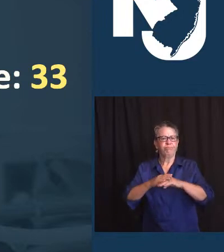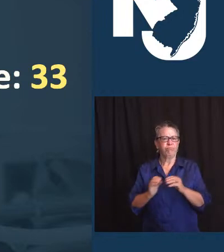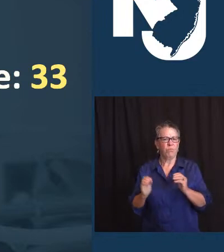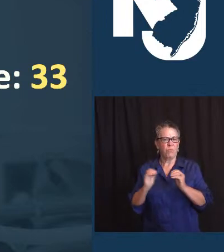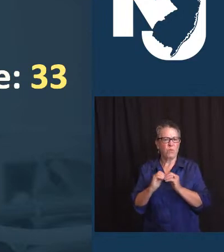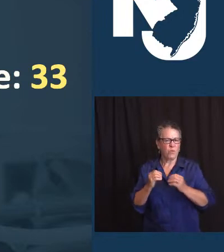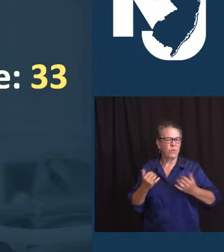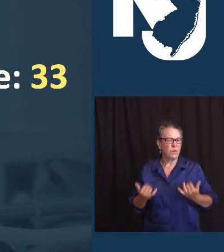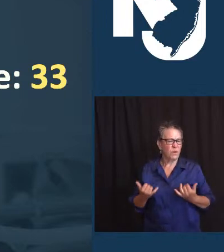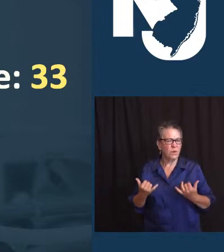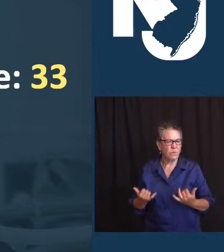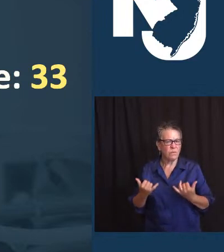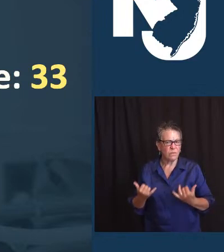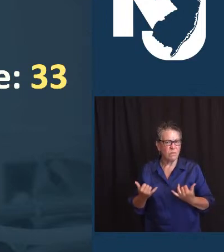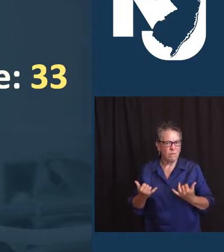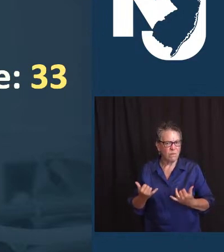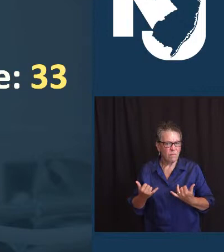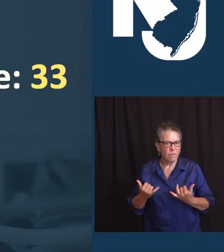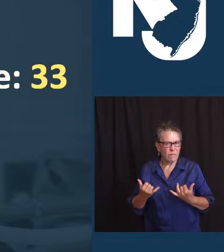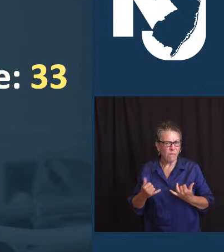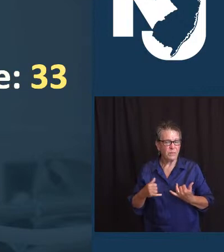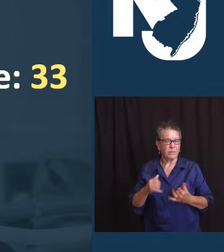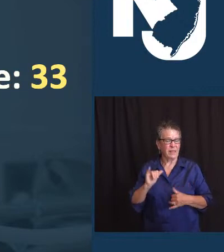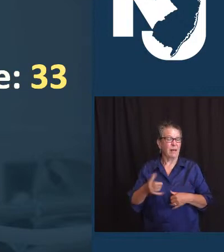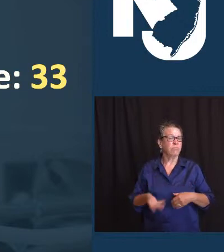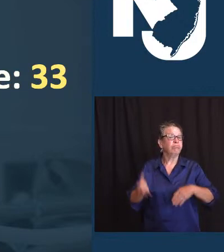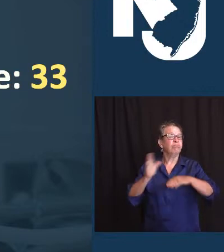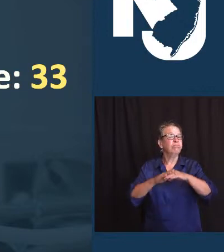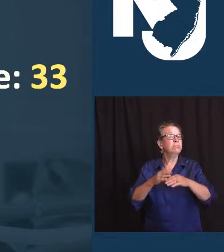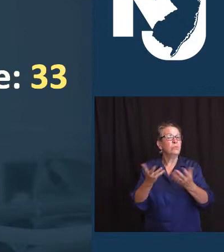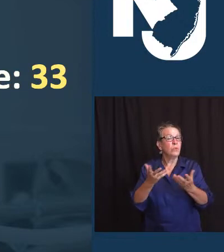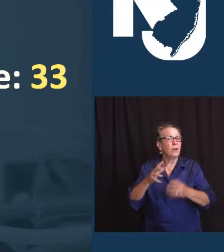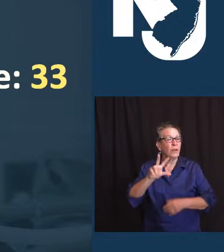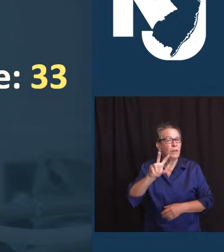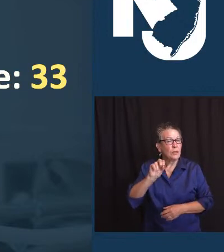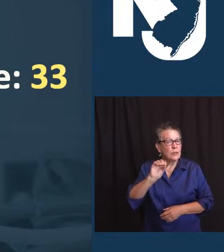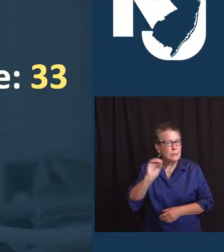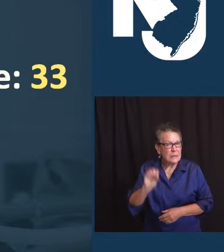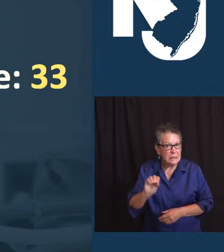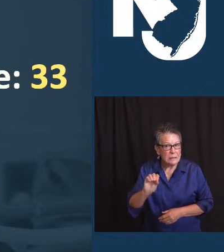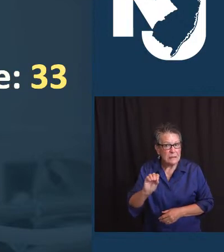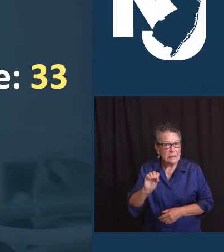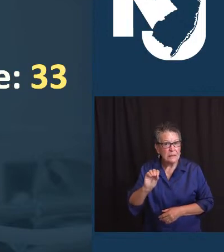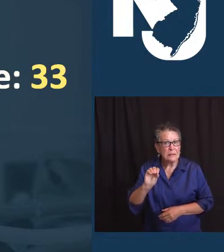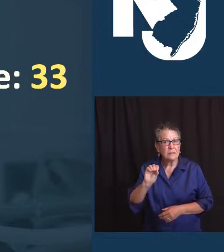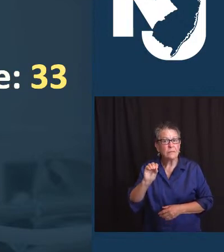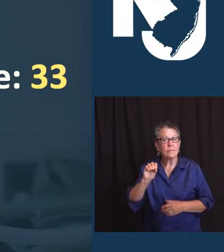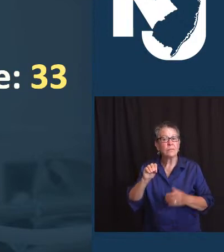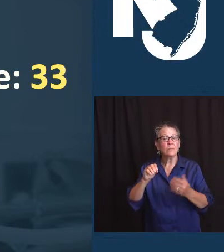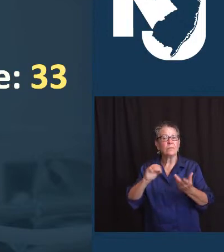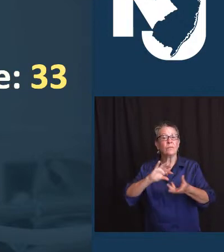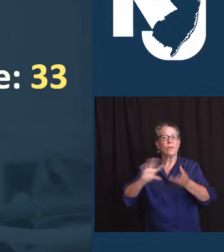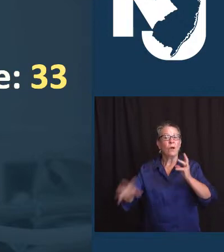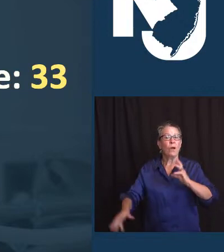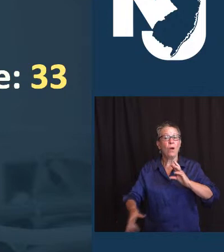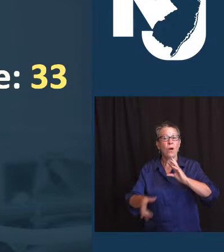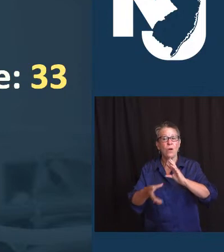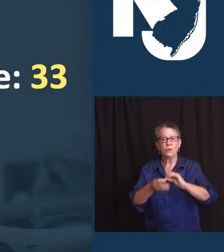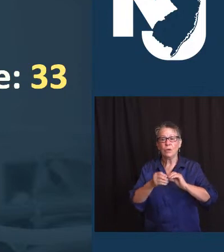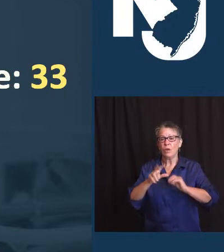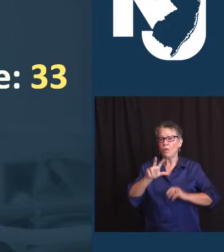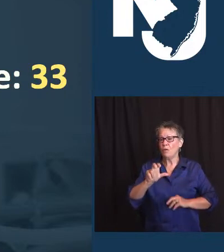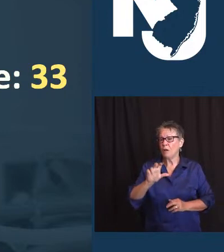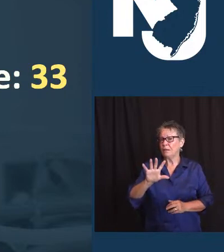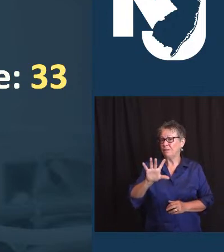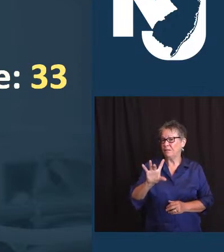increased roughly 30% over 2 weeks ago. Today, the confirmed number is 357. To give you a sense, last